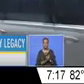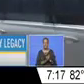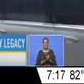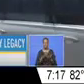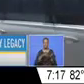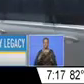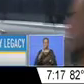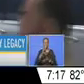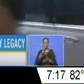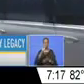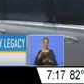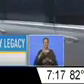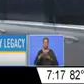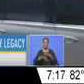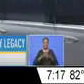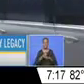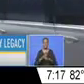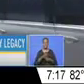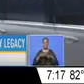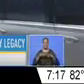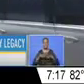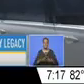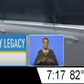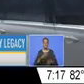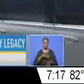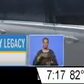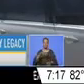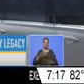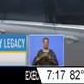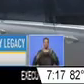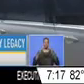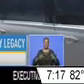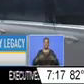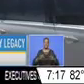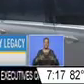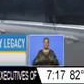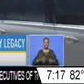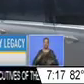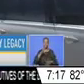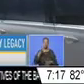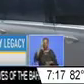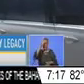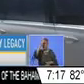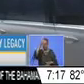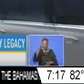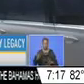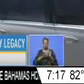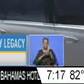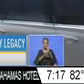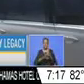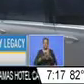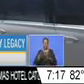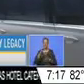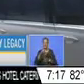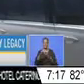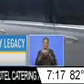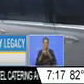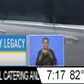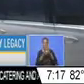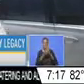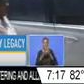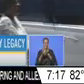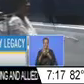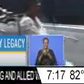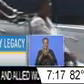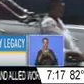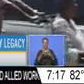years since my great-grandfather represented the Grantstown constituency in, which is now a part of the